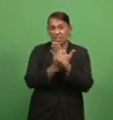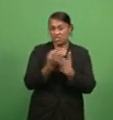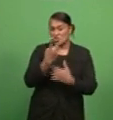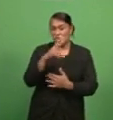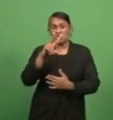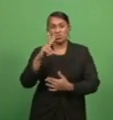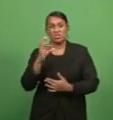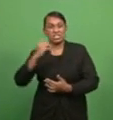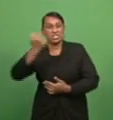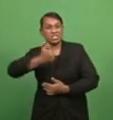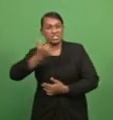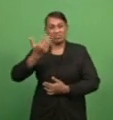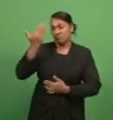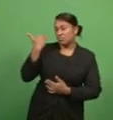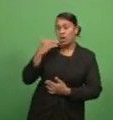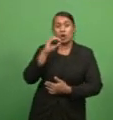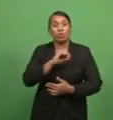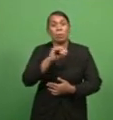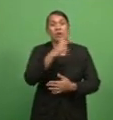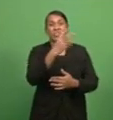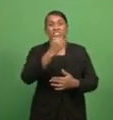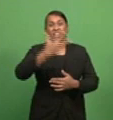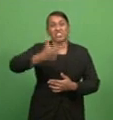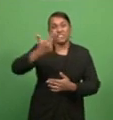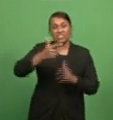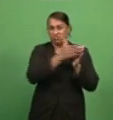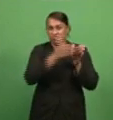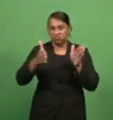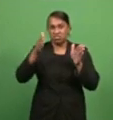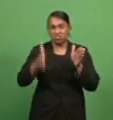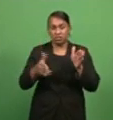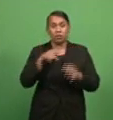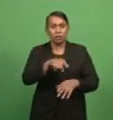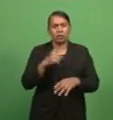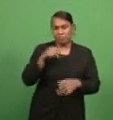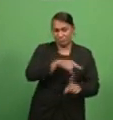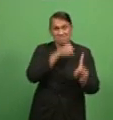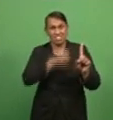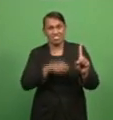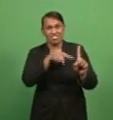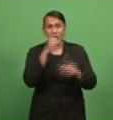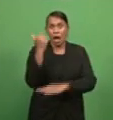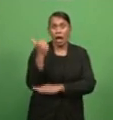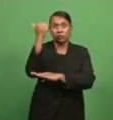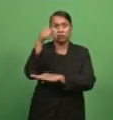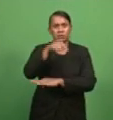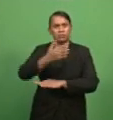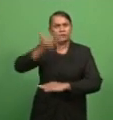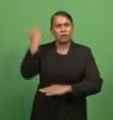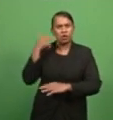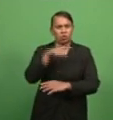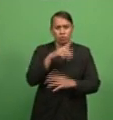2017, Mara caused payments to be made to himself from the Washington Embassy funds, amounting to